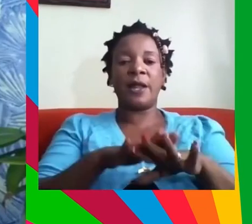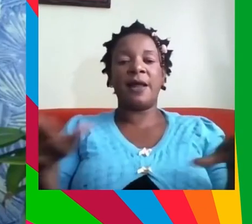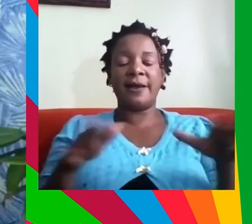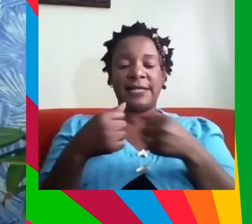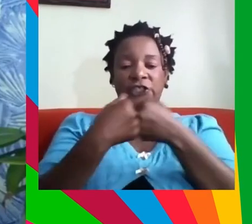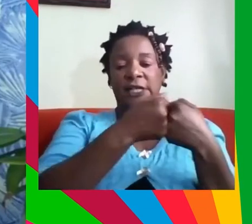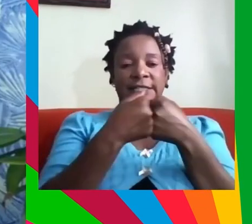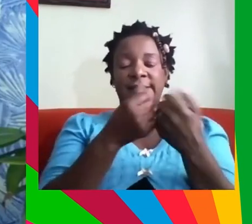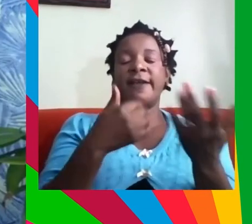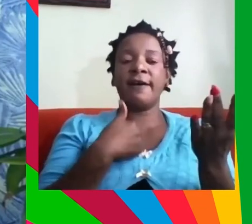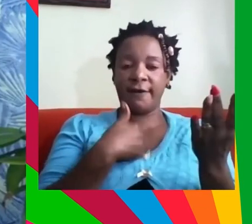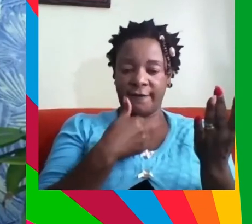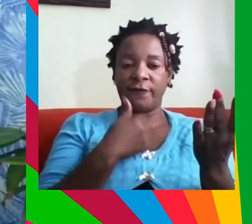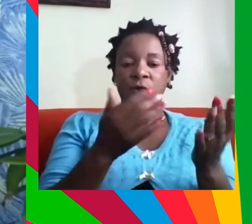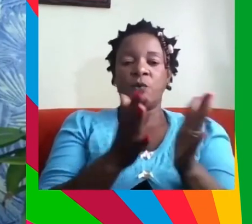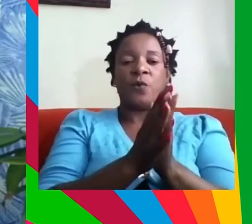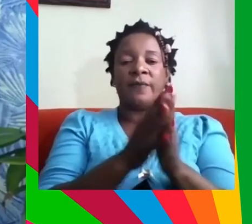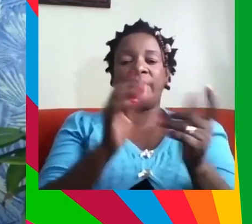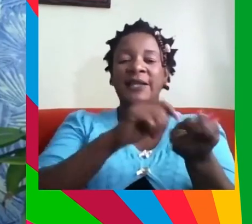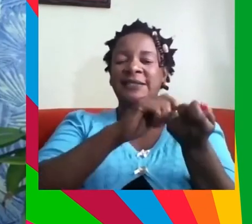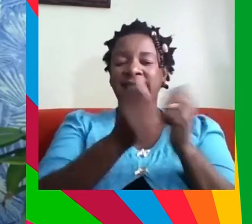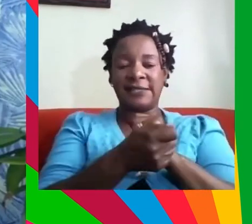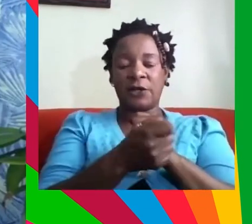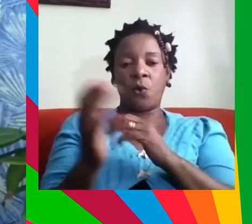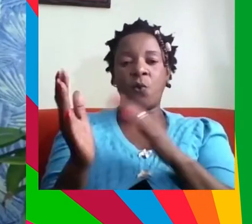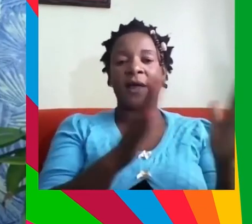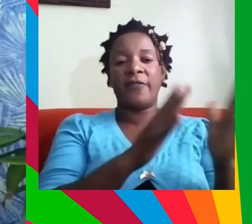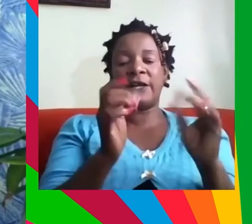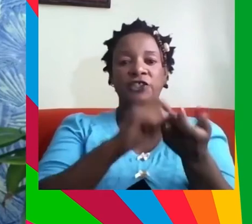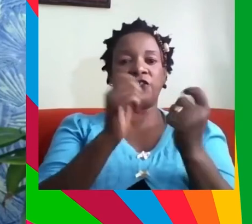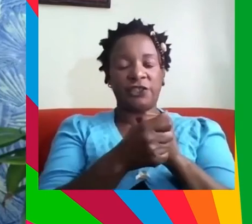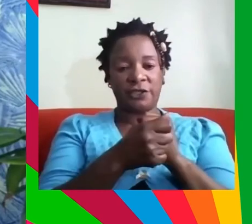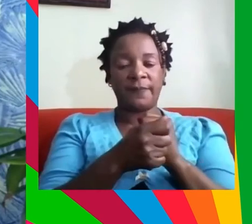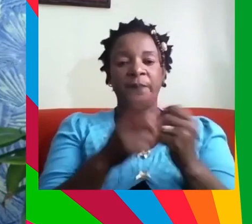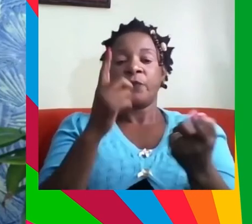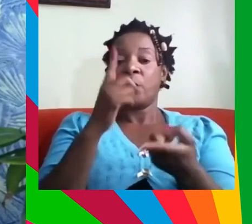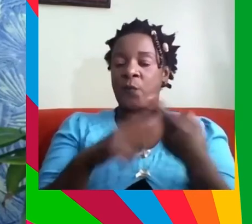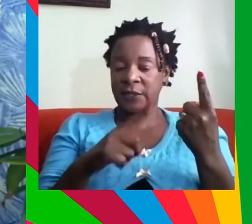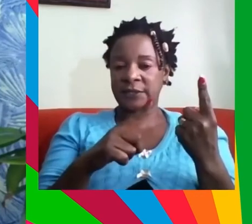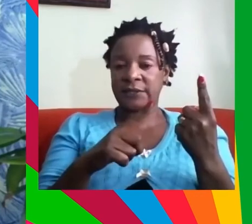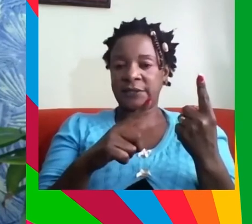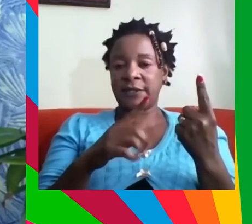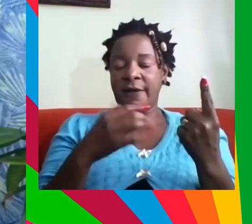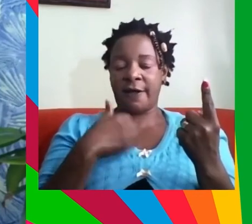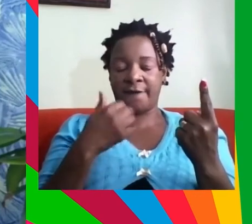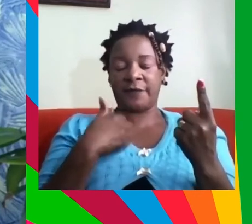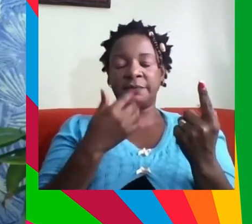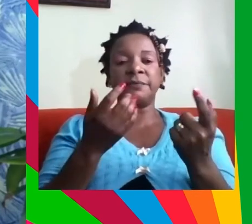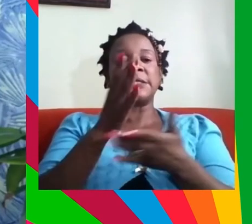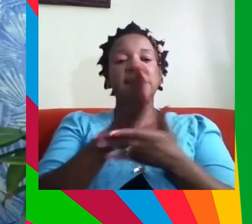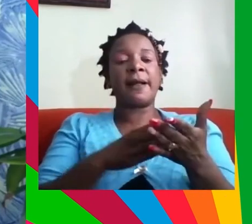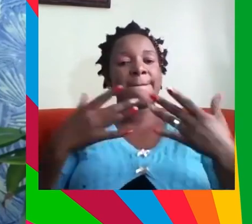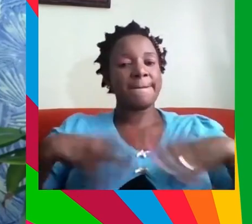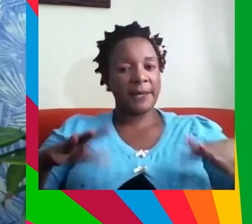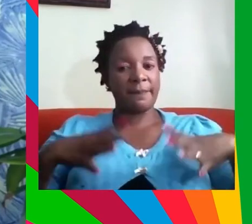with these, you know, the drastic weather changes that we're seeing. And what's perplexing is that we're still in the world where some people are climate